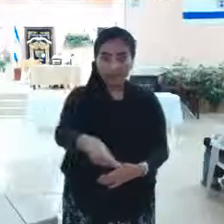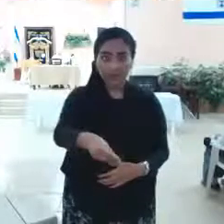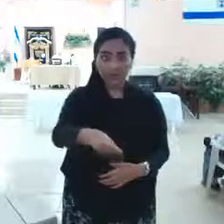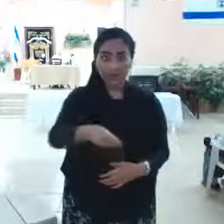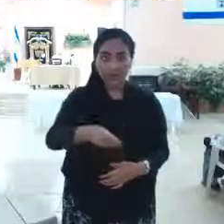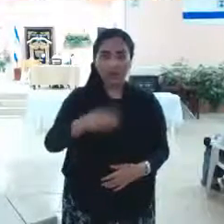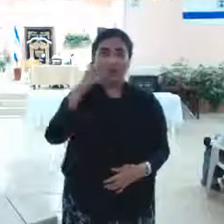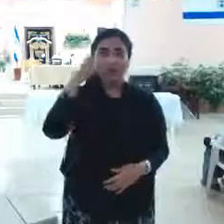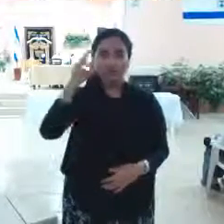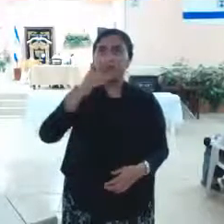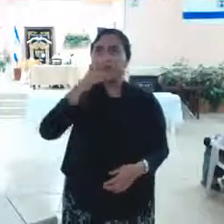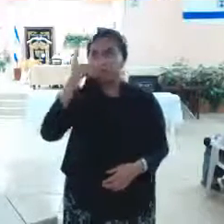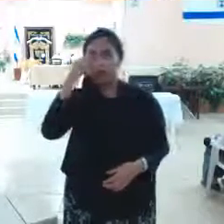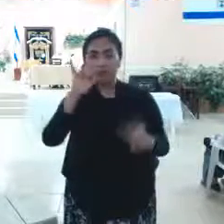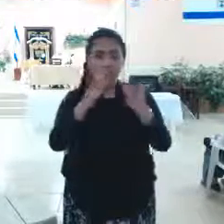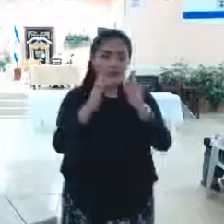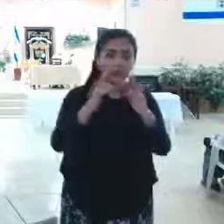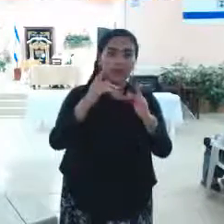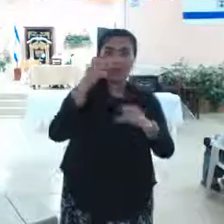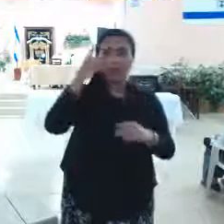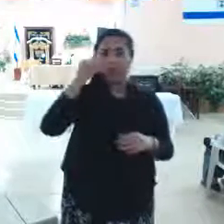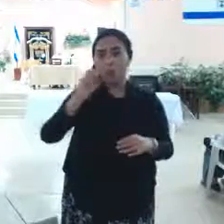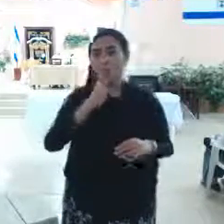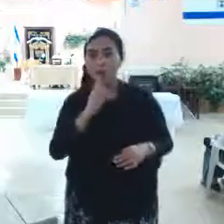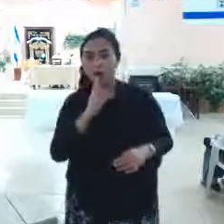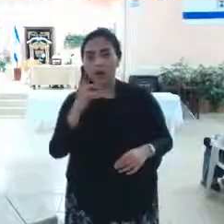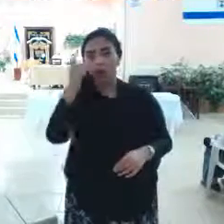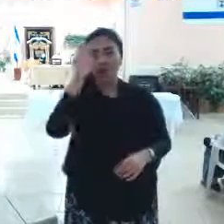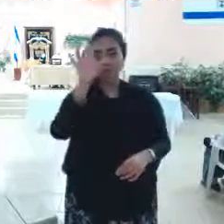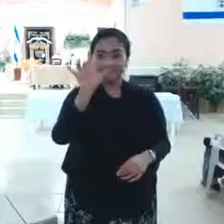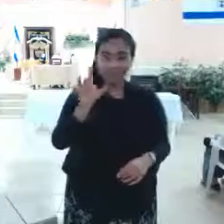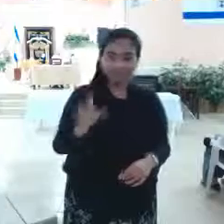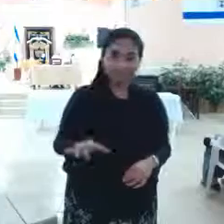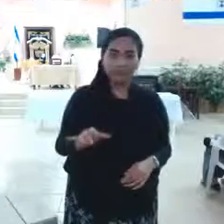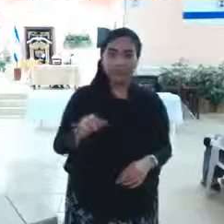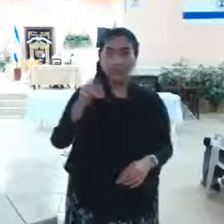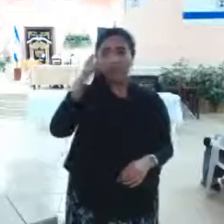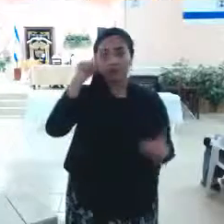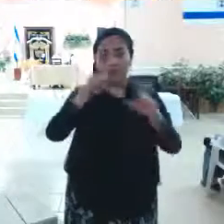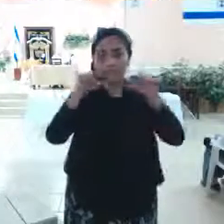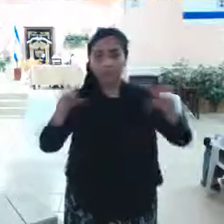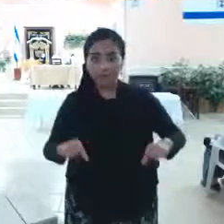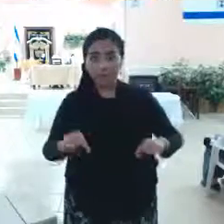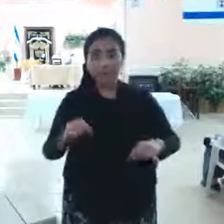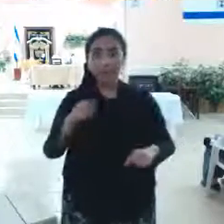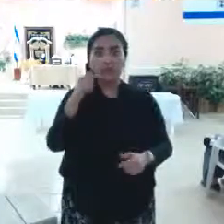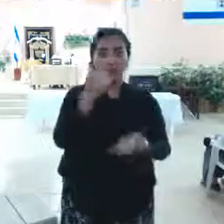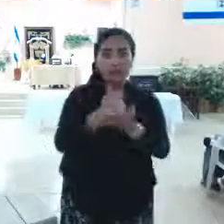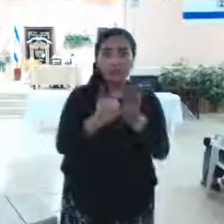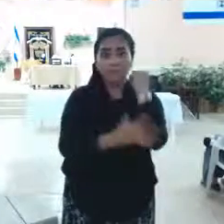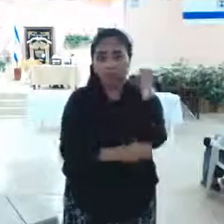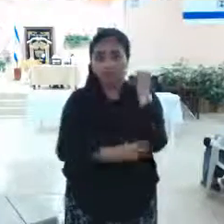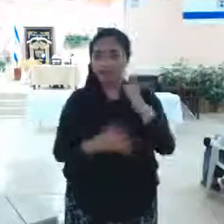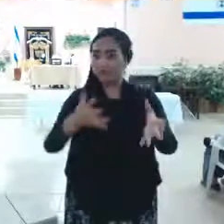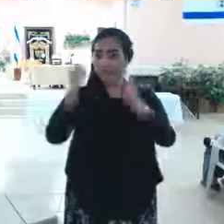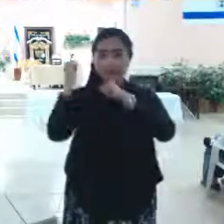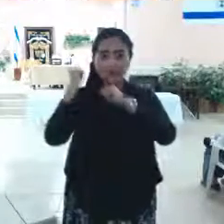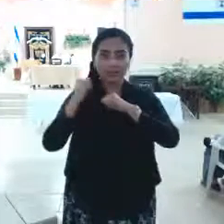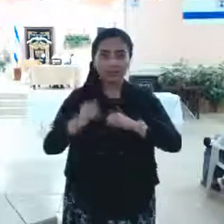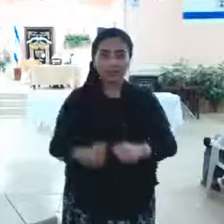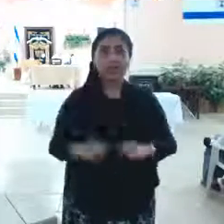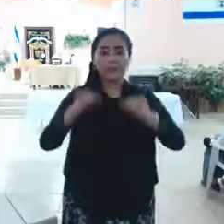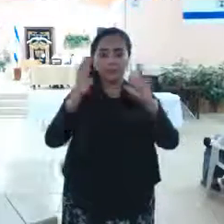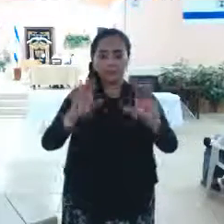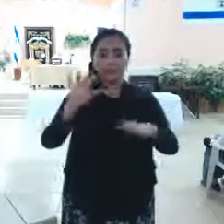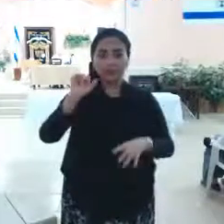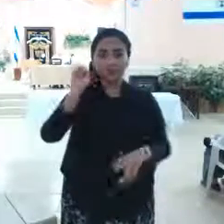tzedakah offering, it is for the life, for the electricity, for the light, for the water, for cities, to cars, to help the poor